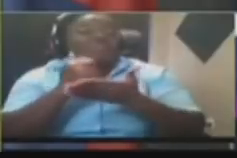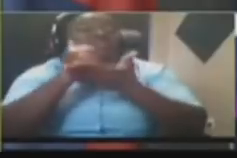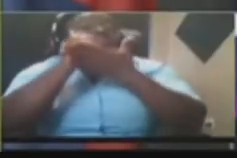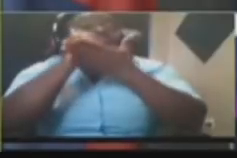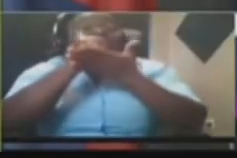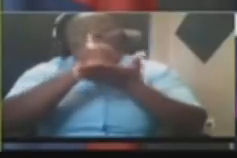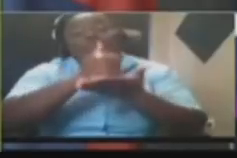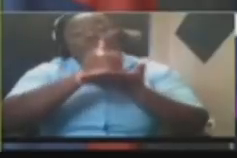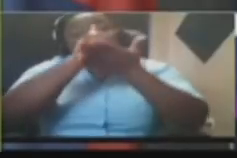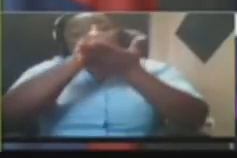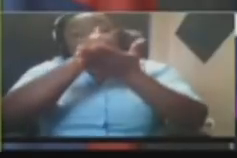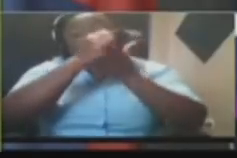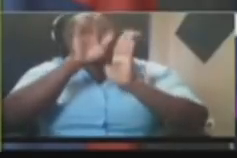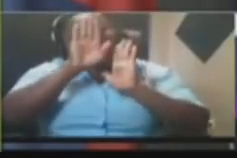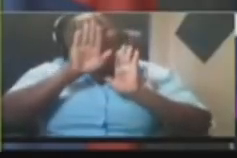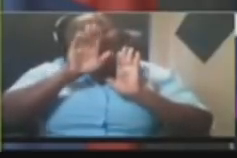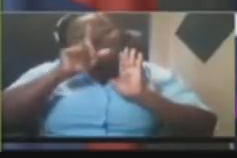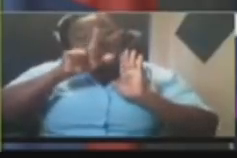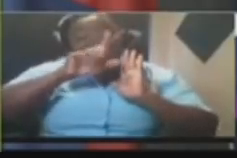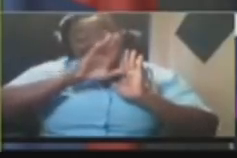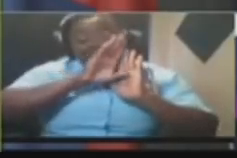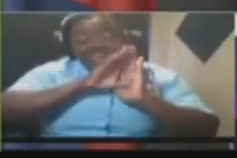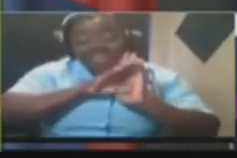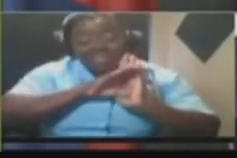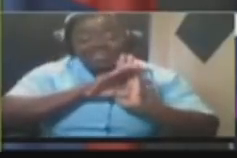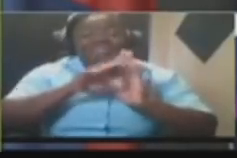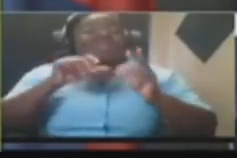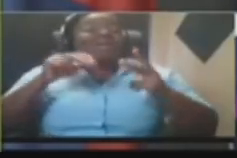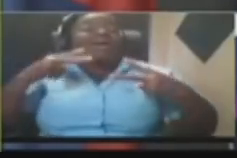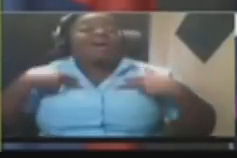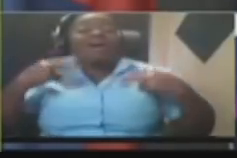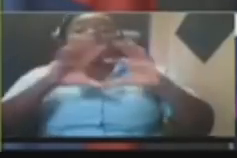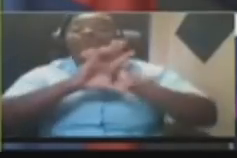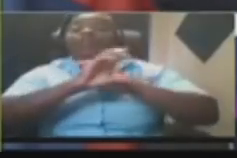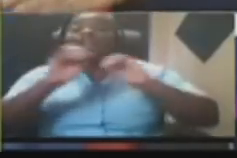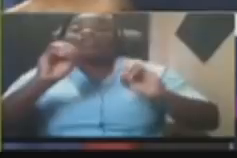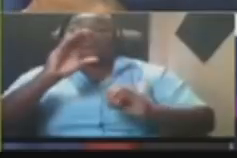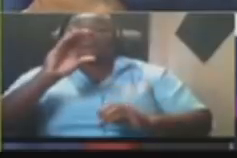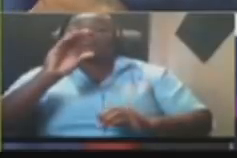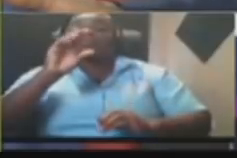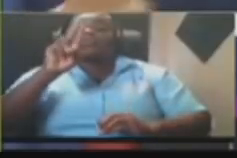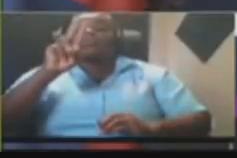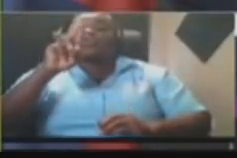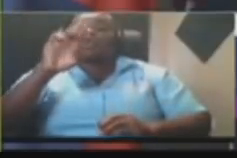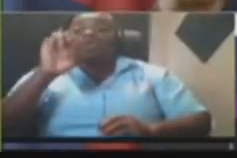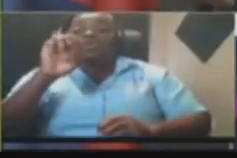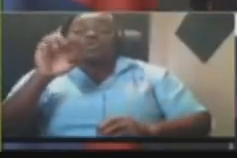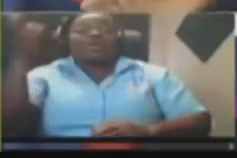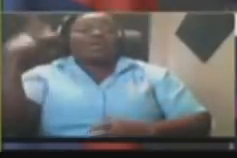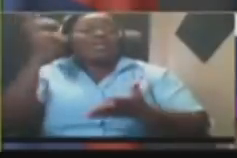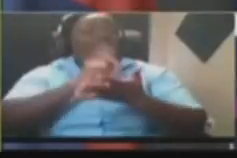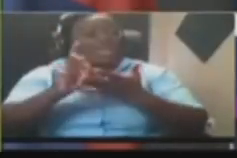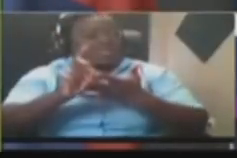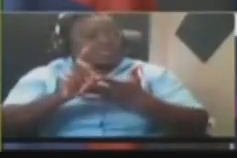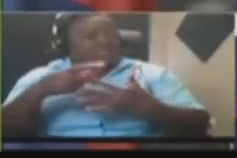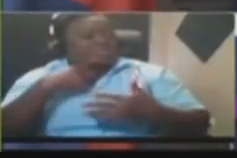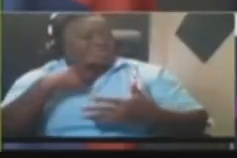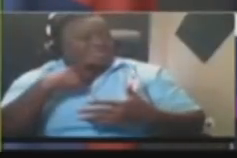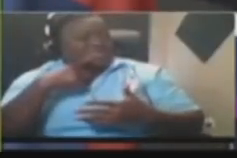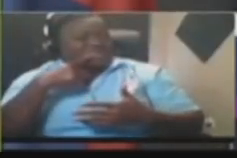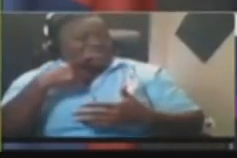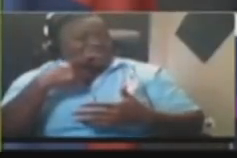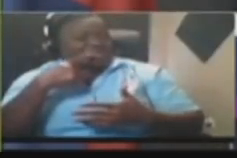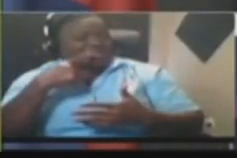our condition. There is no cure. Last week, Dr. Trotman told us about a drug that was approved to treat patients who were in